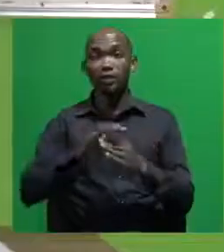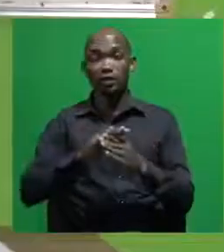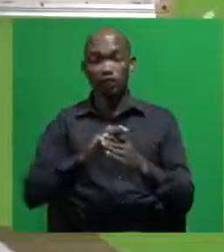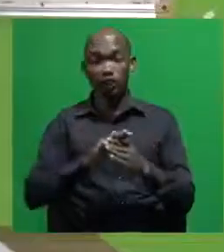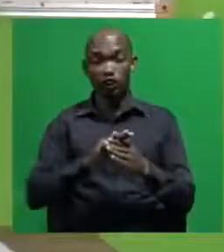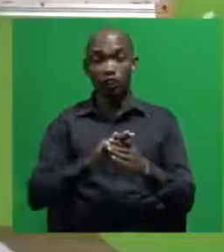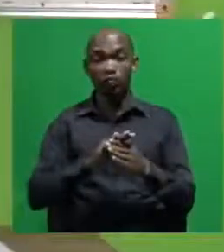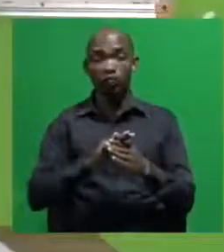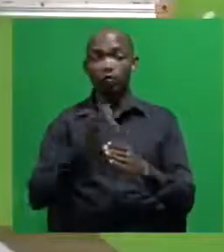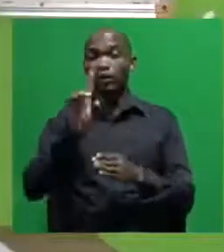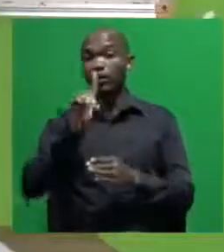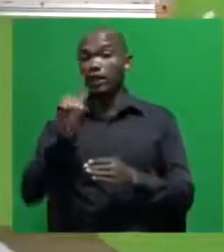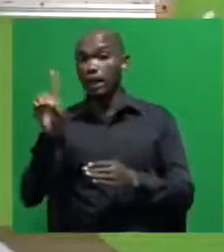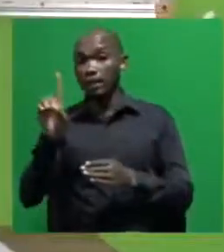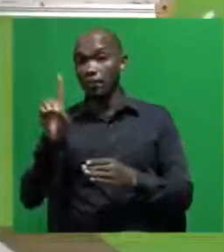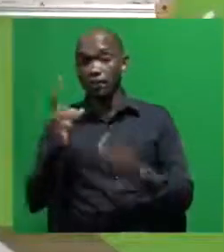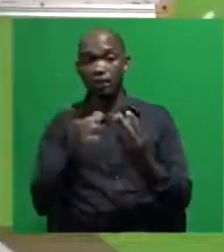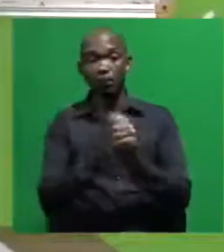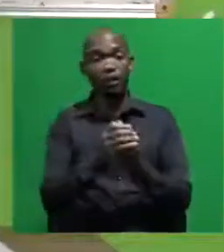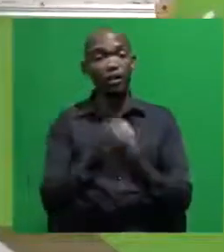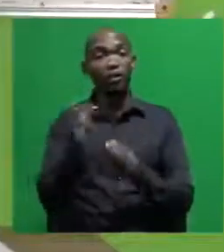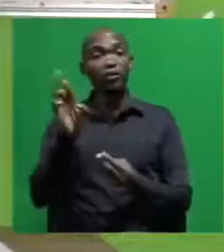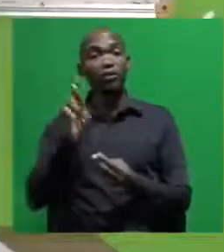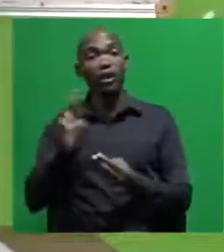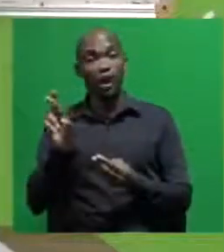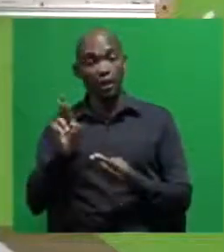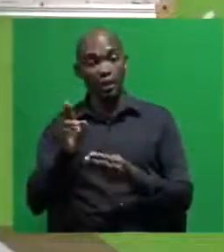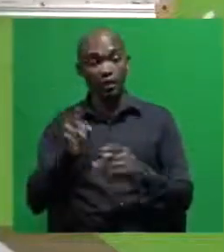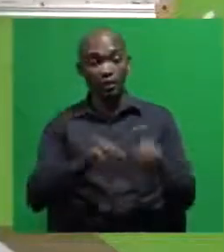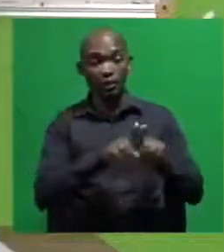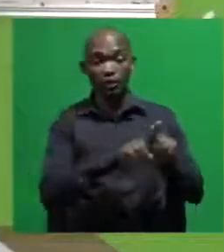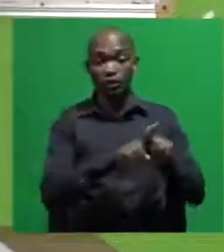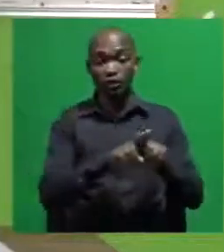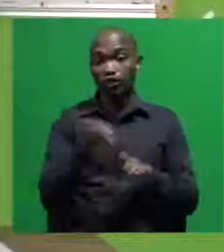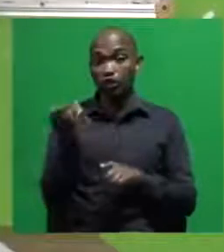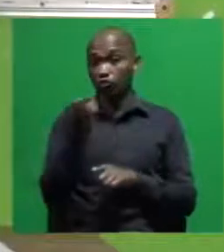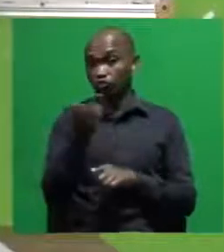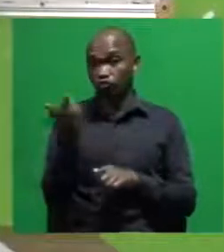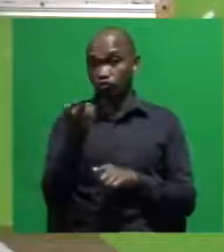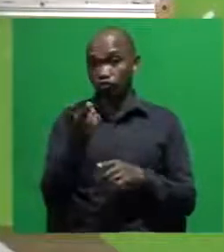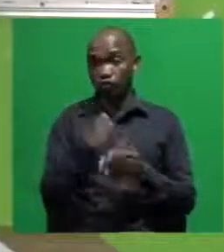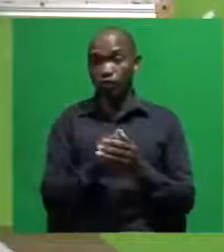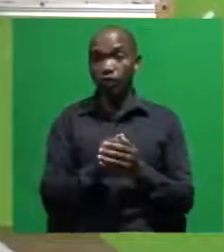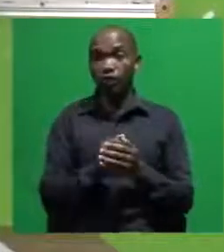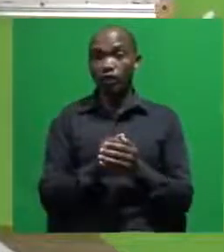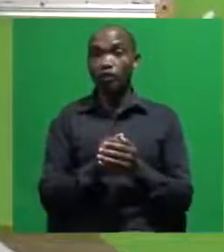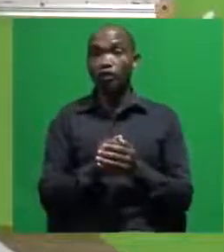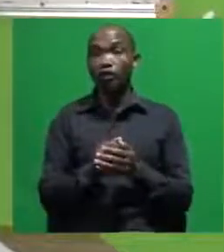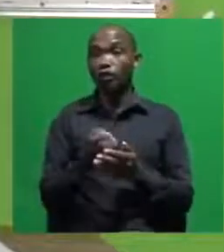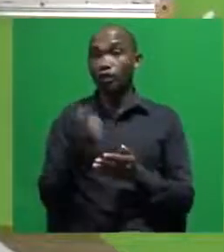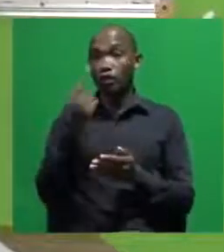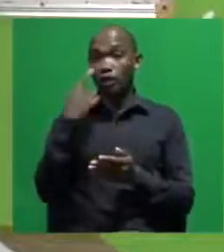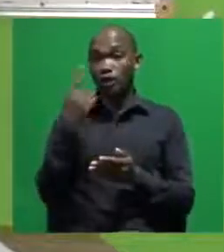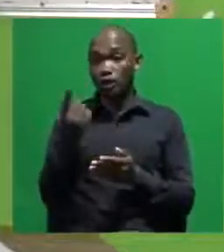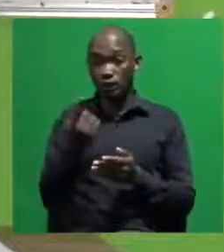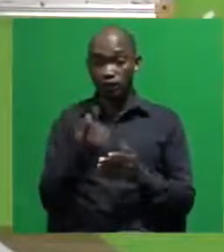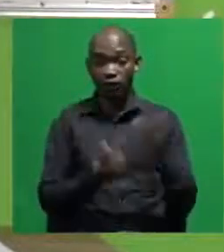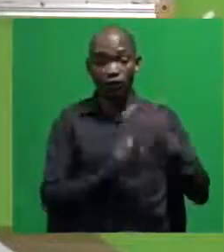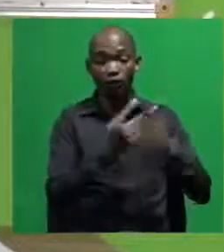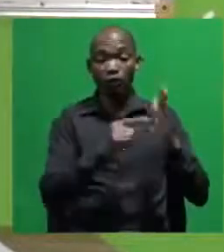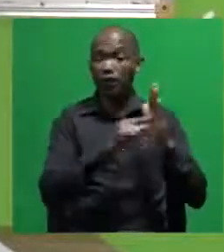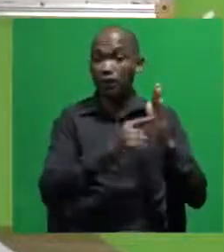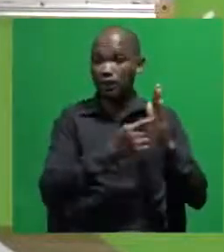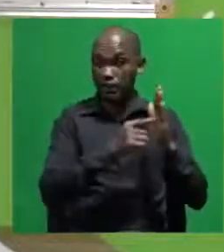diameter and radius. So we have the distance from the center to